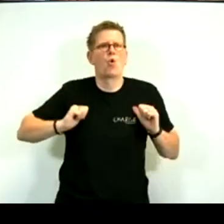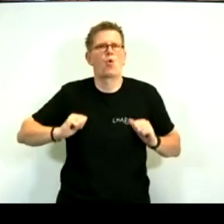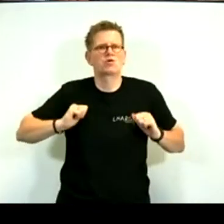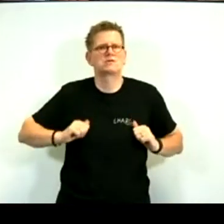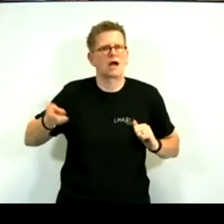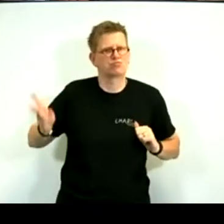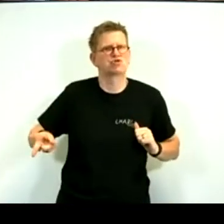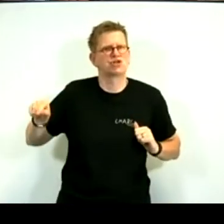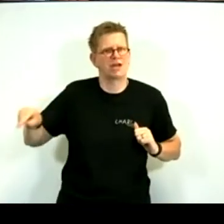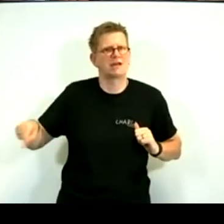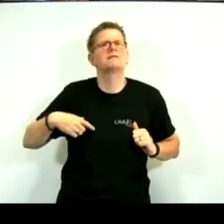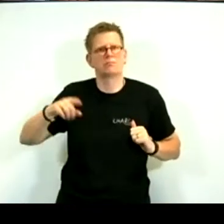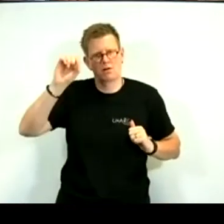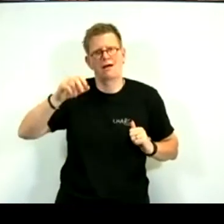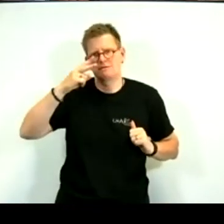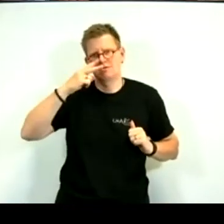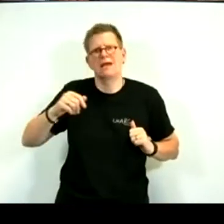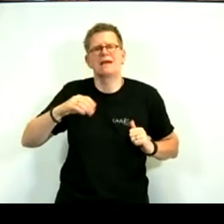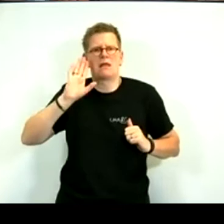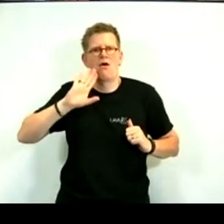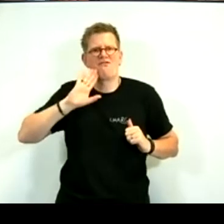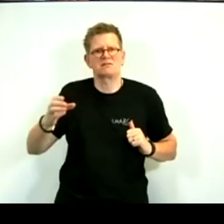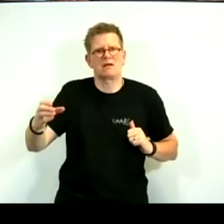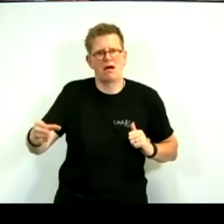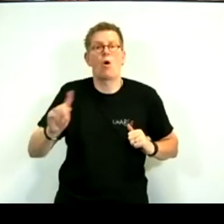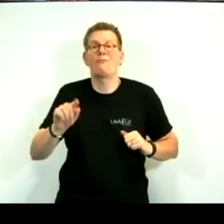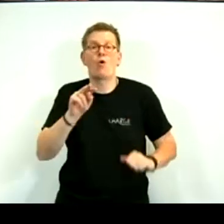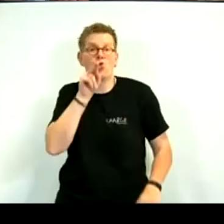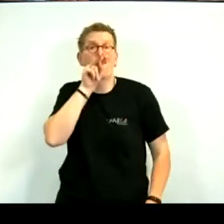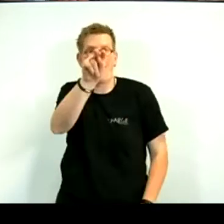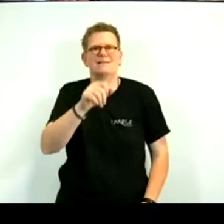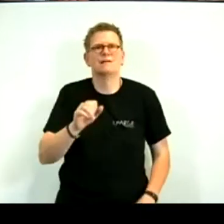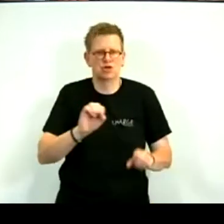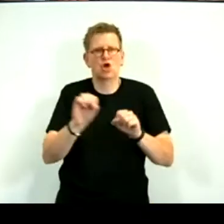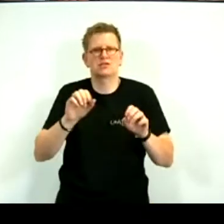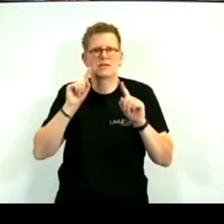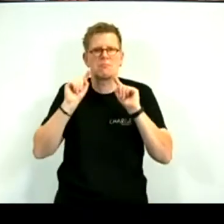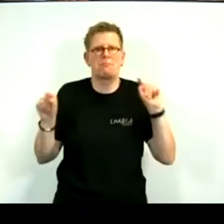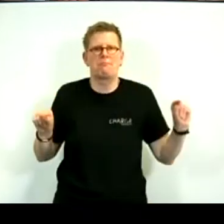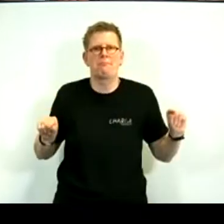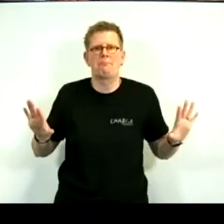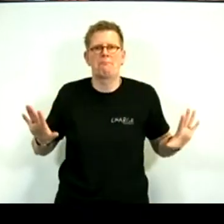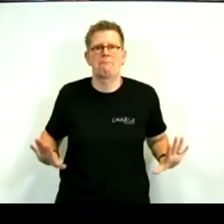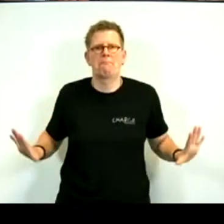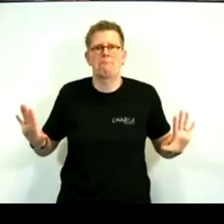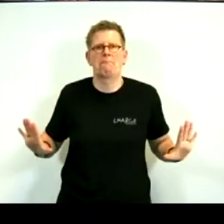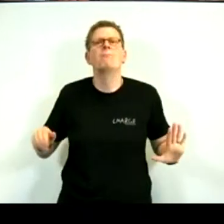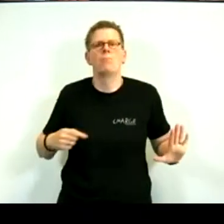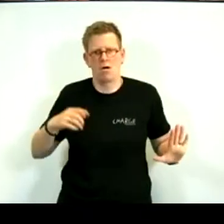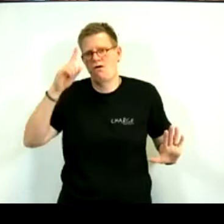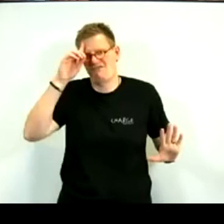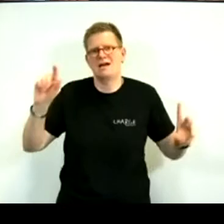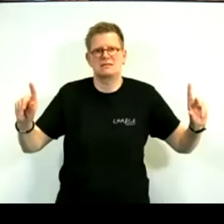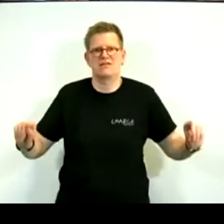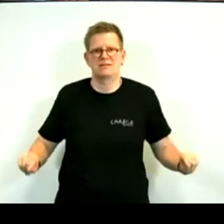I'm looking at the computer screen. And the two eyes' fields of vision overlap in the middle to give